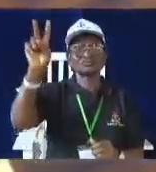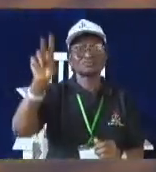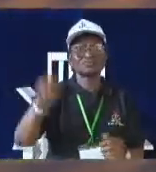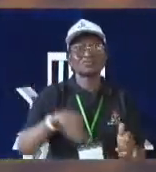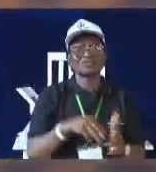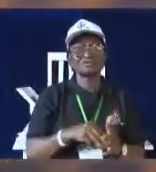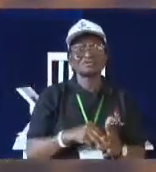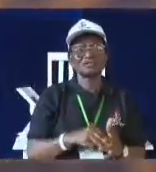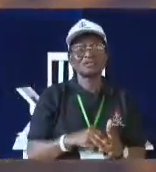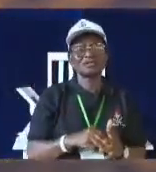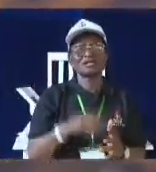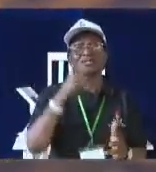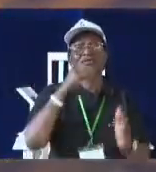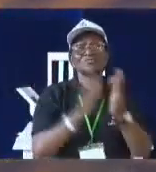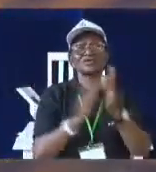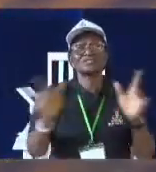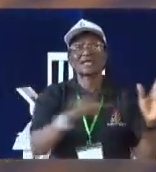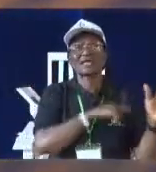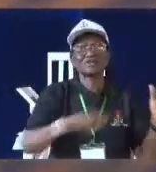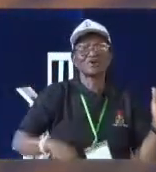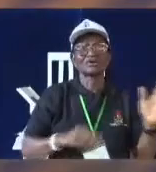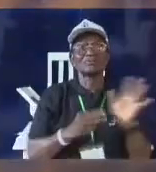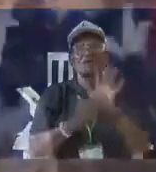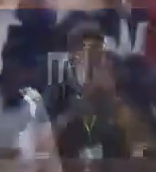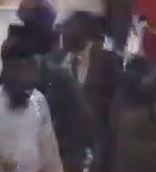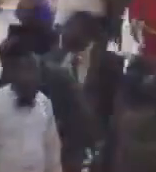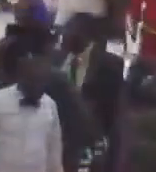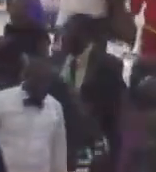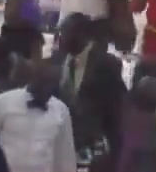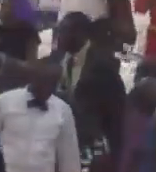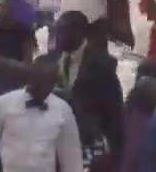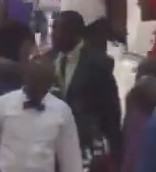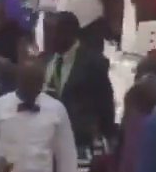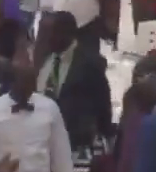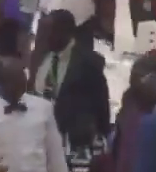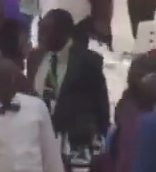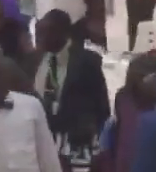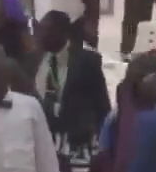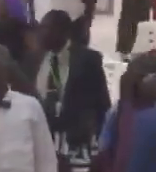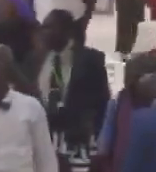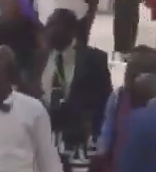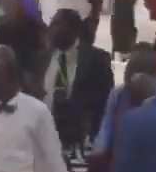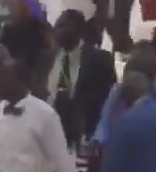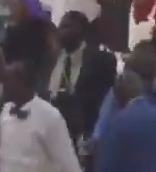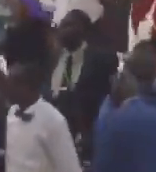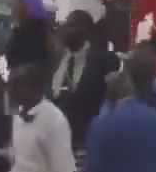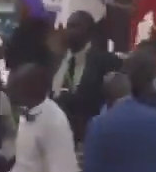Lord, magnify His holy name. Just bless His holy name.